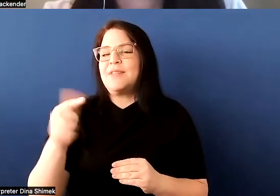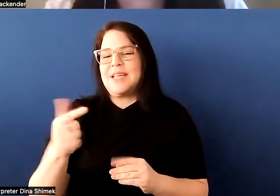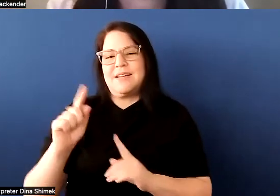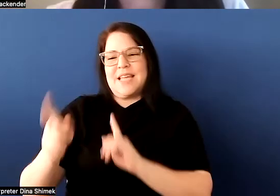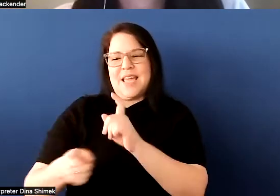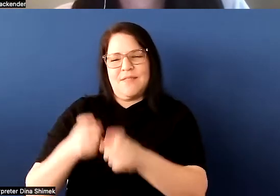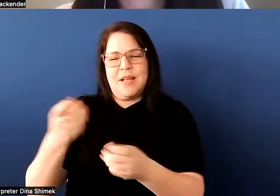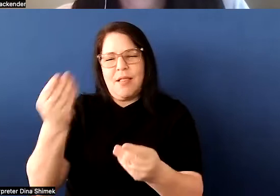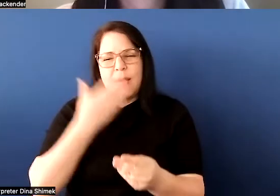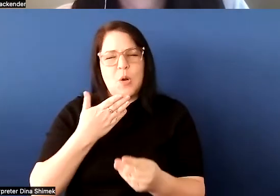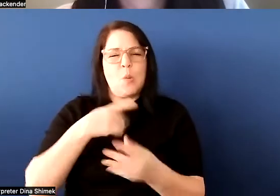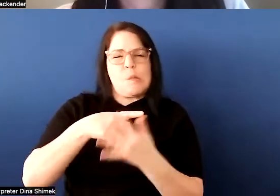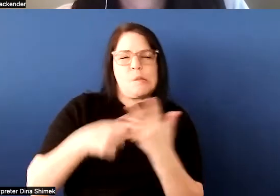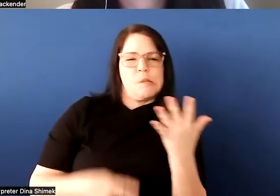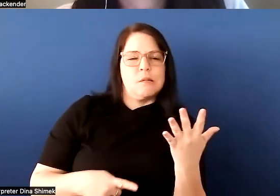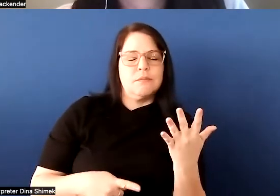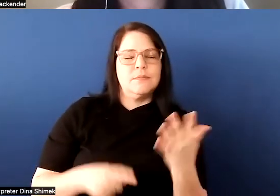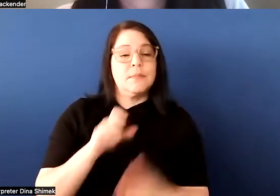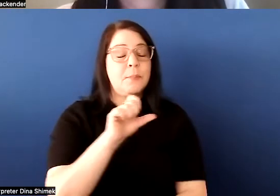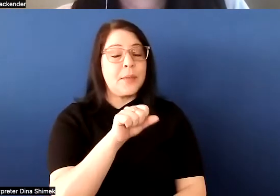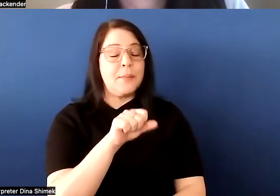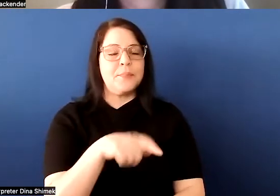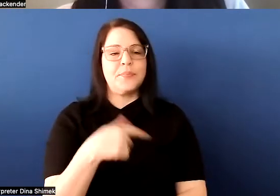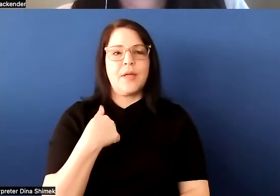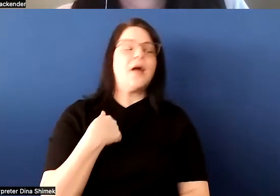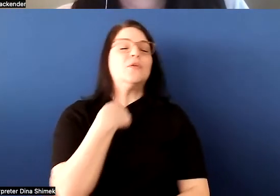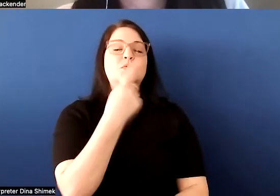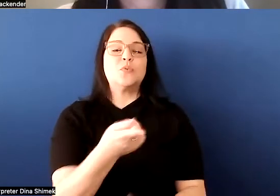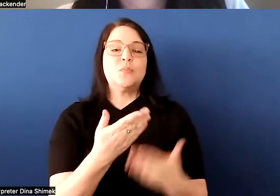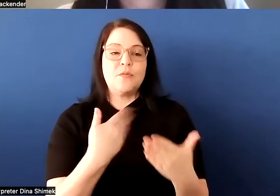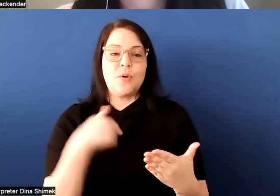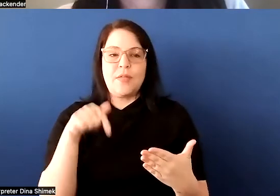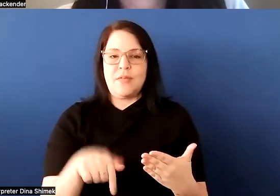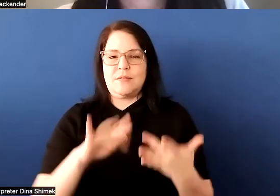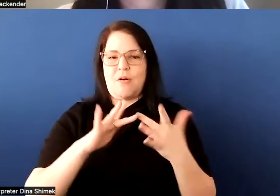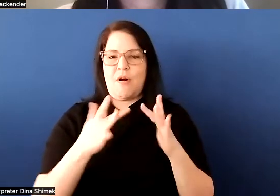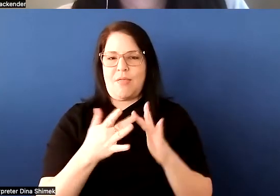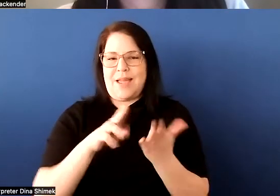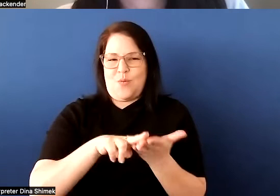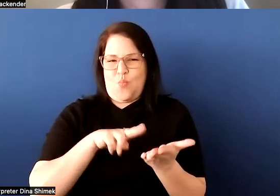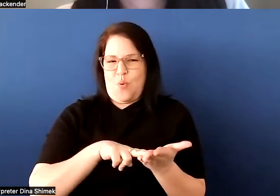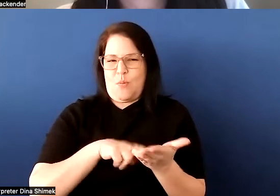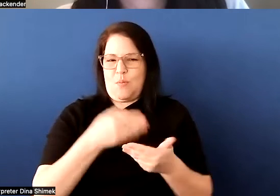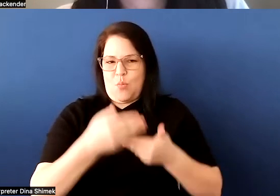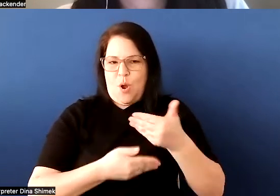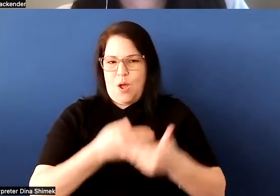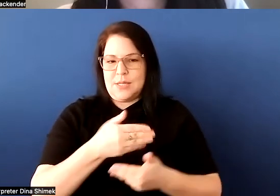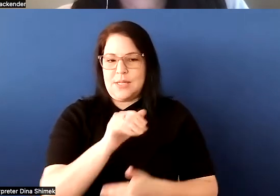high-level overview of that. Yeah. So as I mentioned earlier, this is an online enrollment process. So you would go